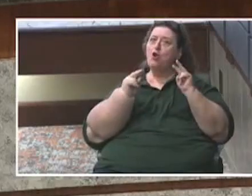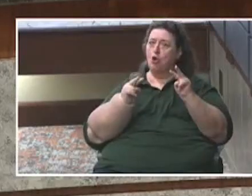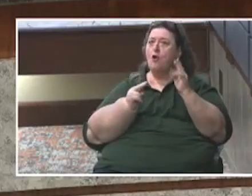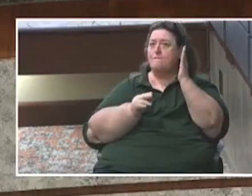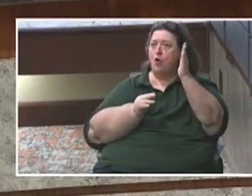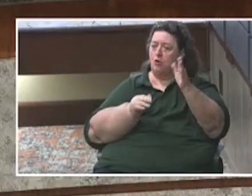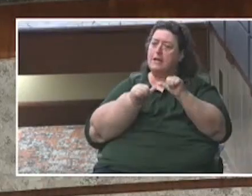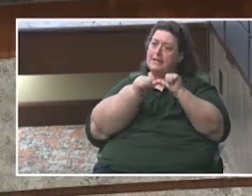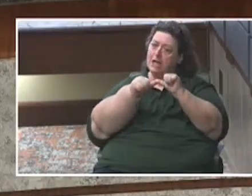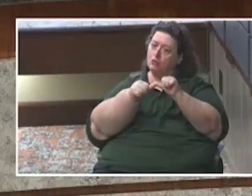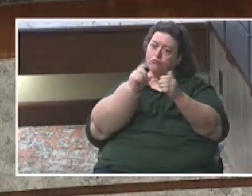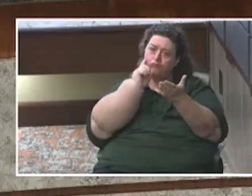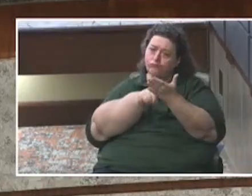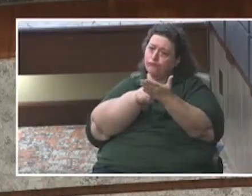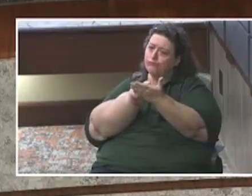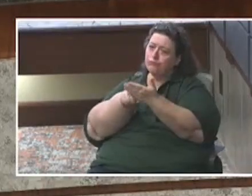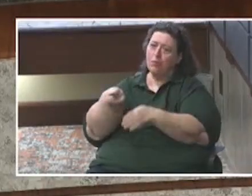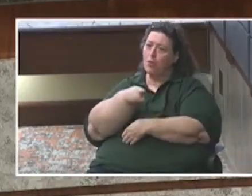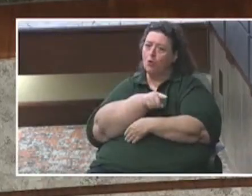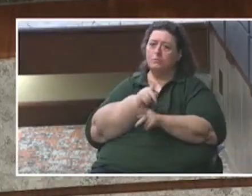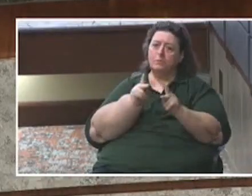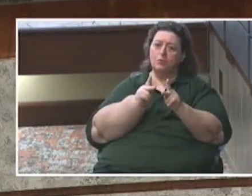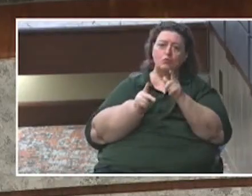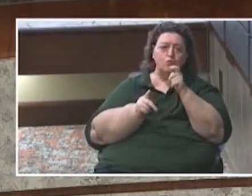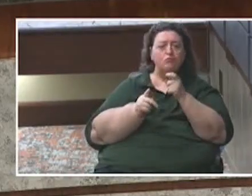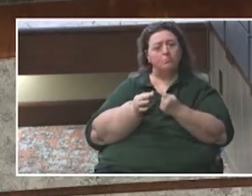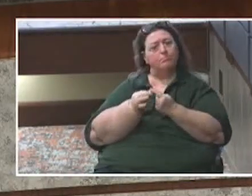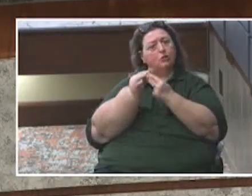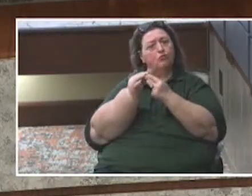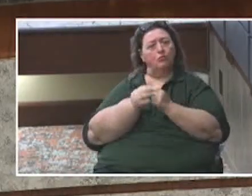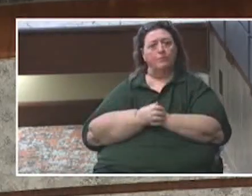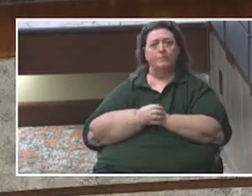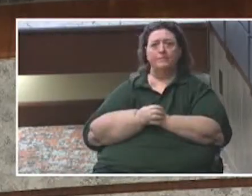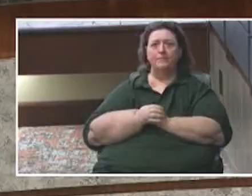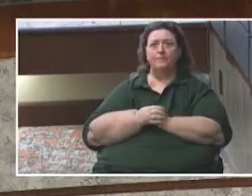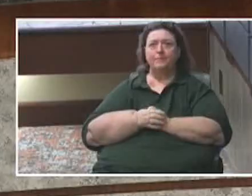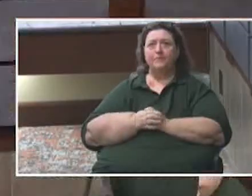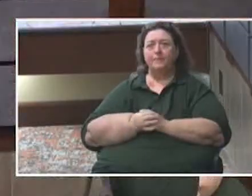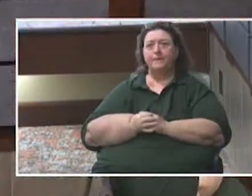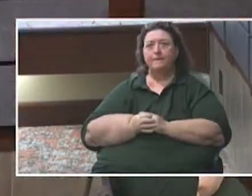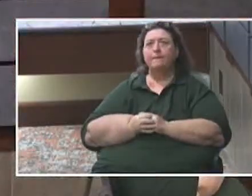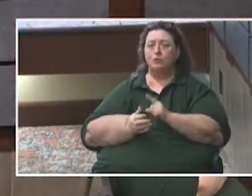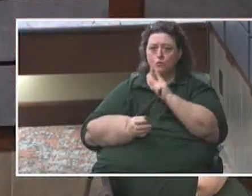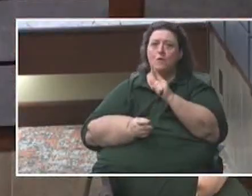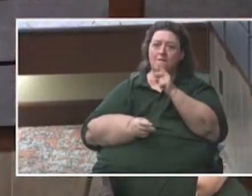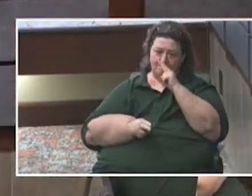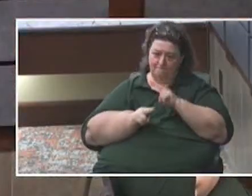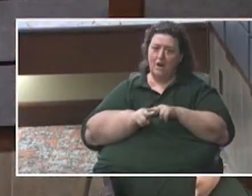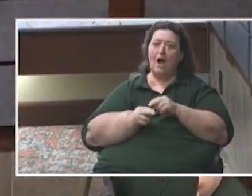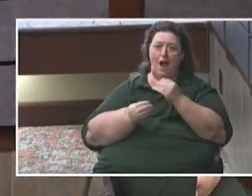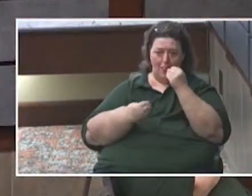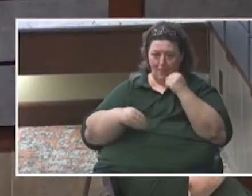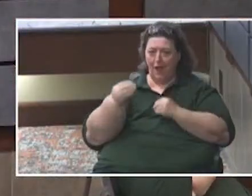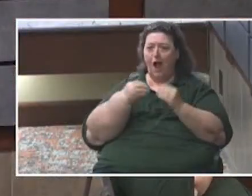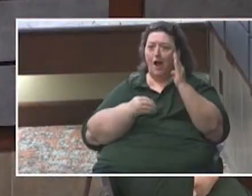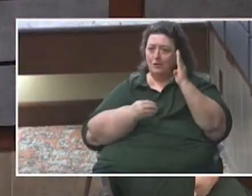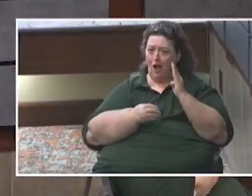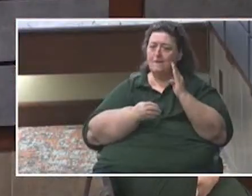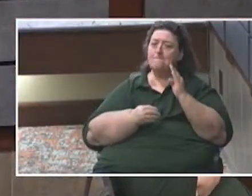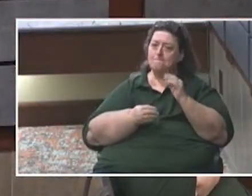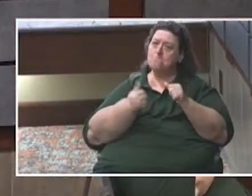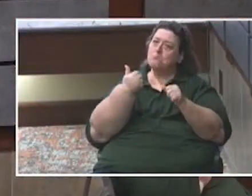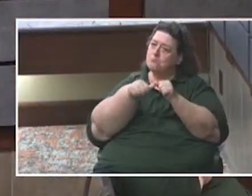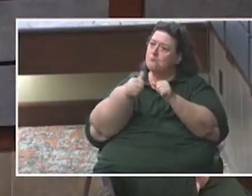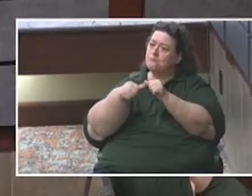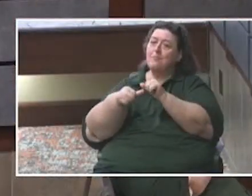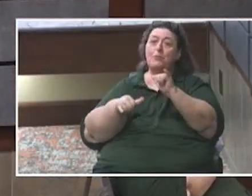to recognizing folks like this. This was a really special thing for our people. Yeah, definitely a fun lunch and a nice way to commemorate it too with